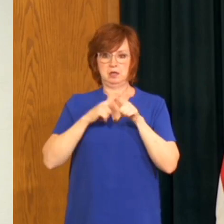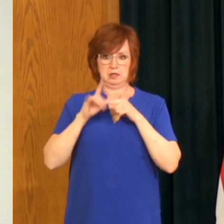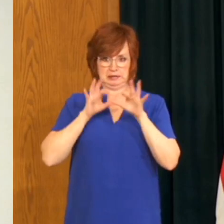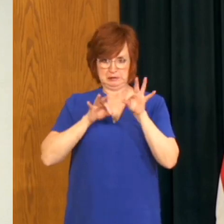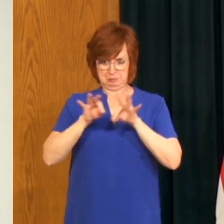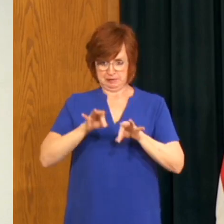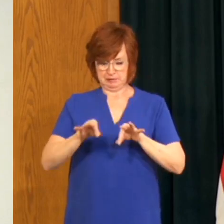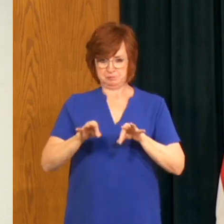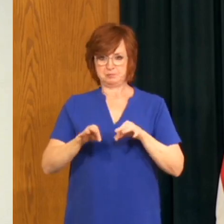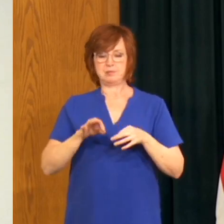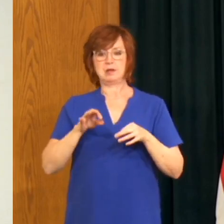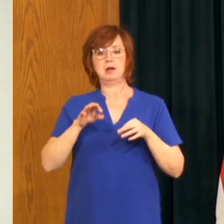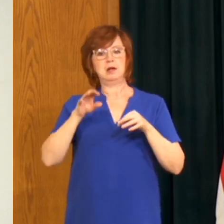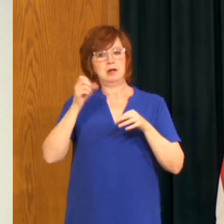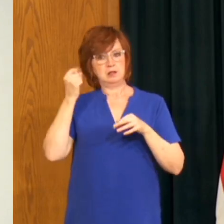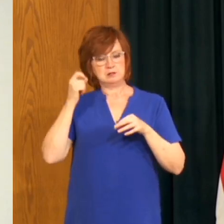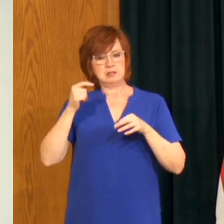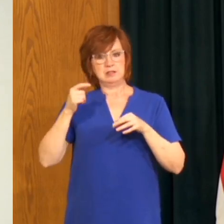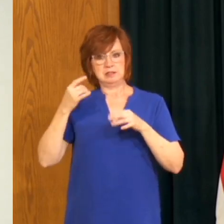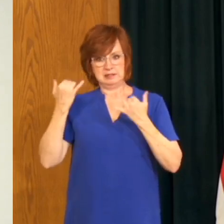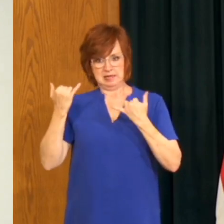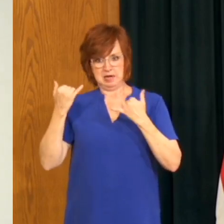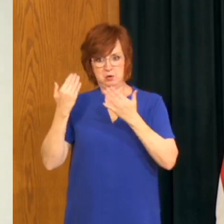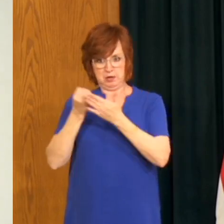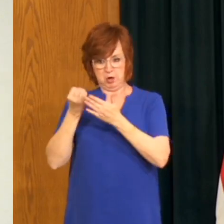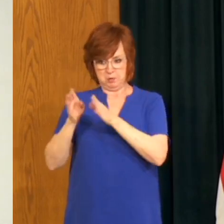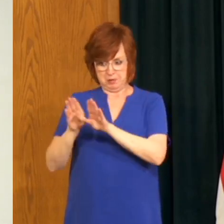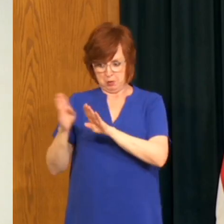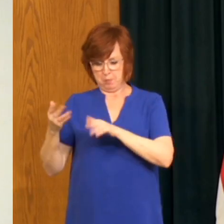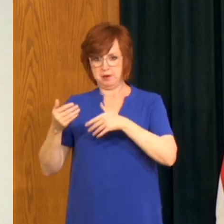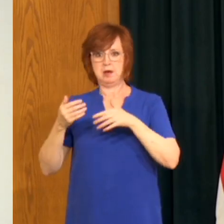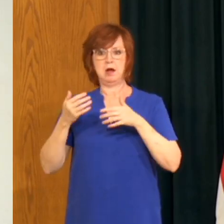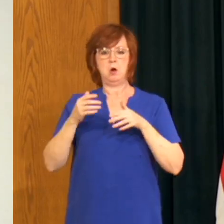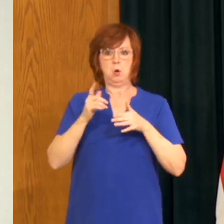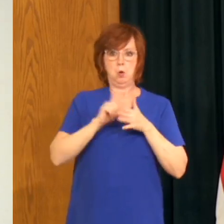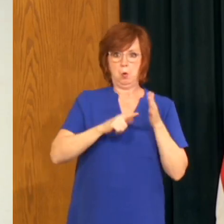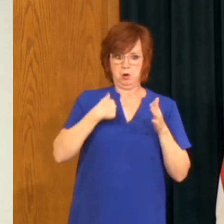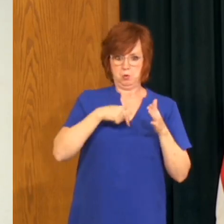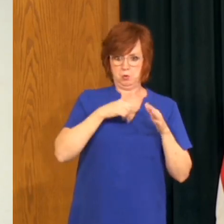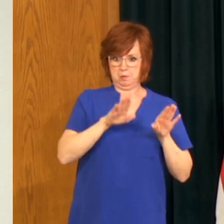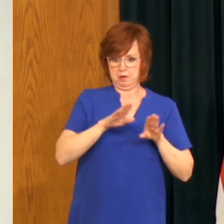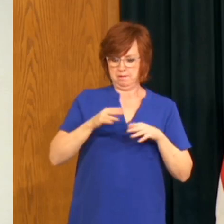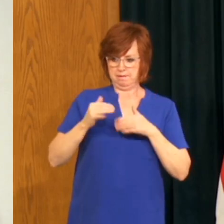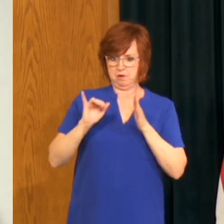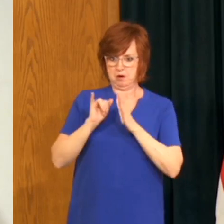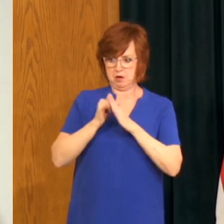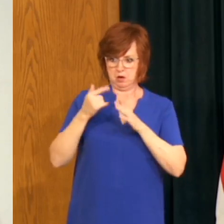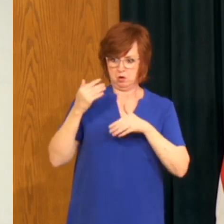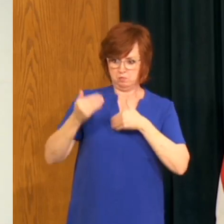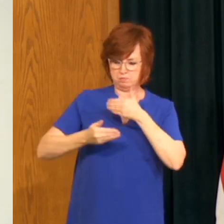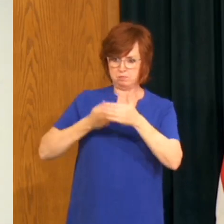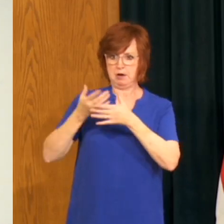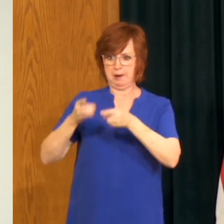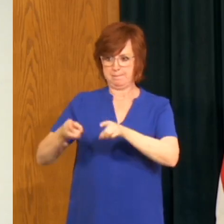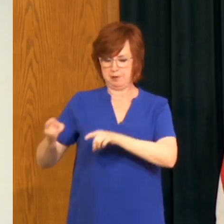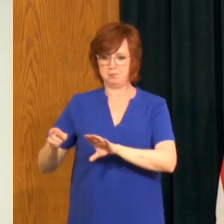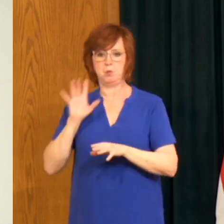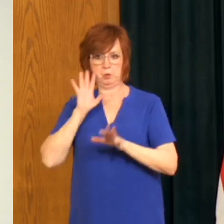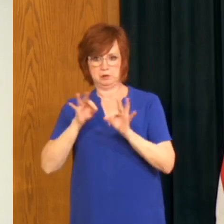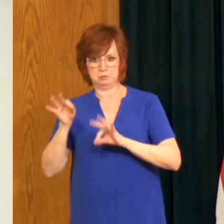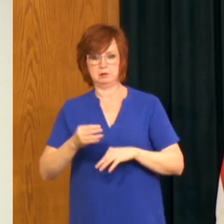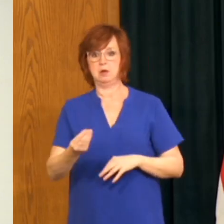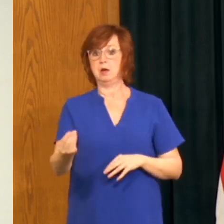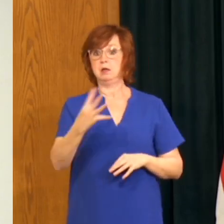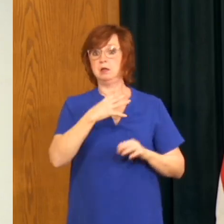our business as part of reopening Saskatchewan, but also this ongoing discussion about gatherings. So in terms of